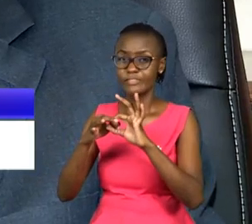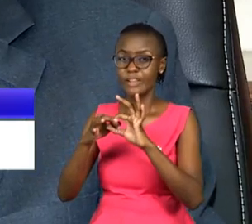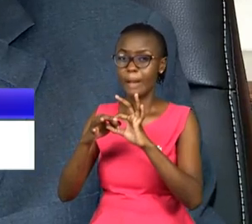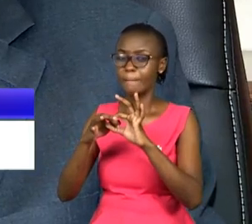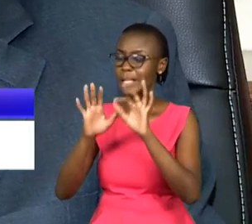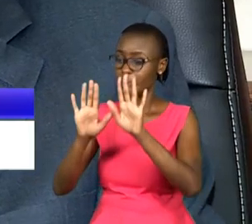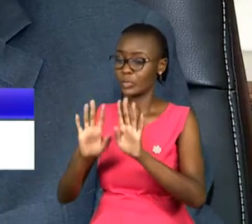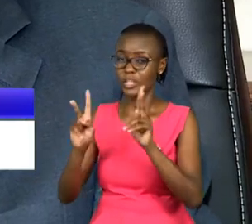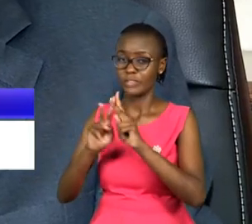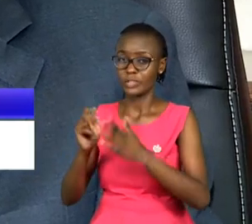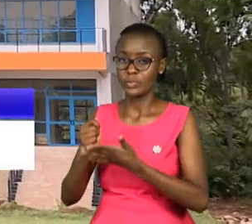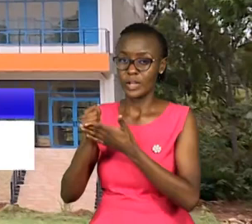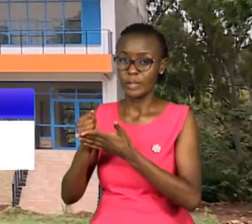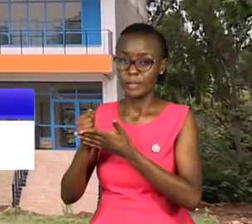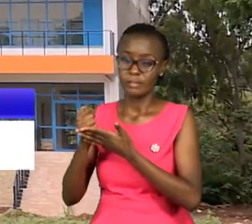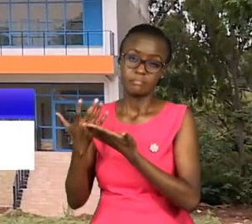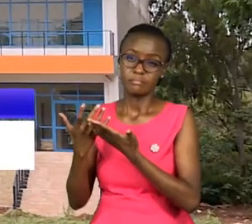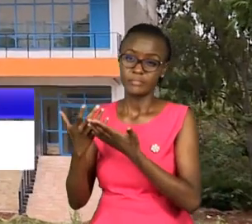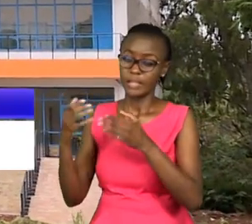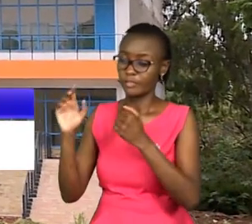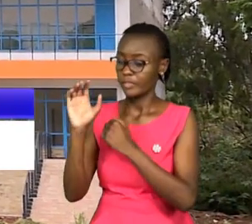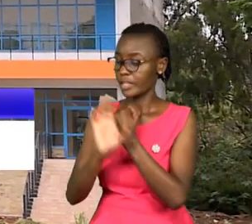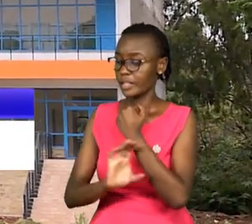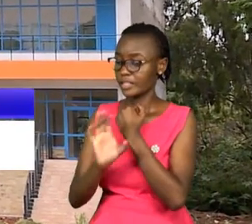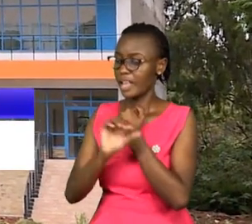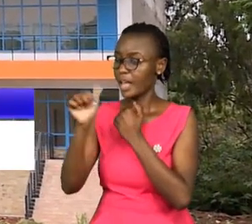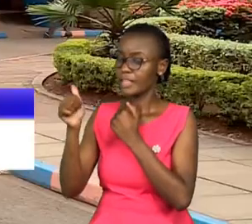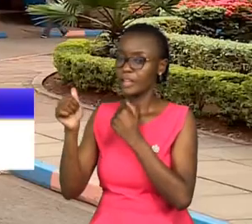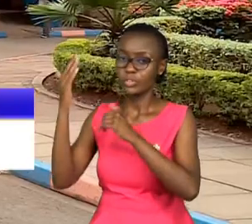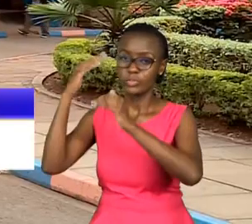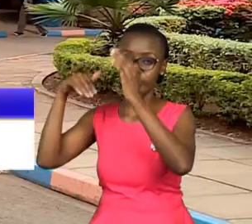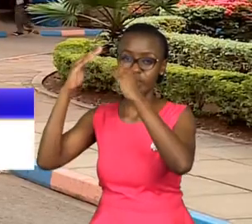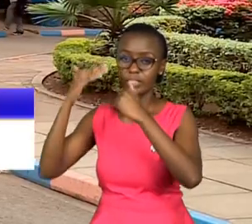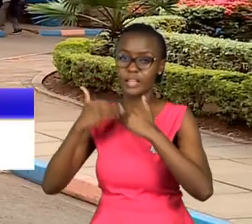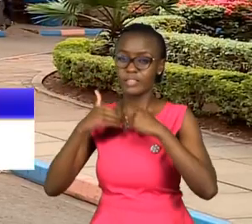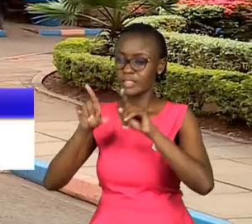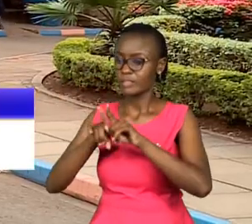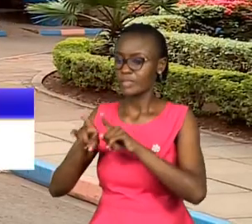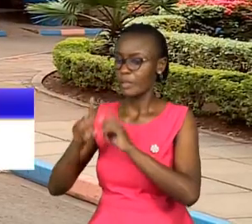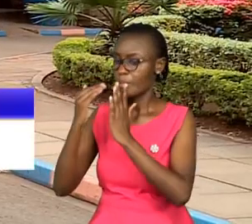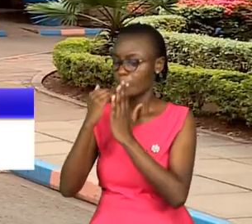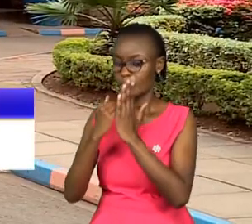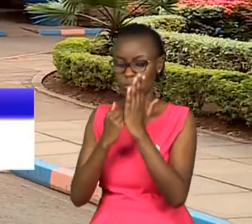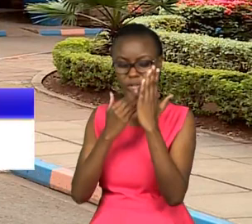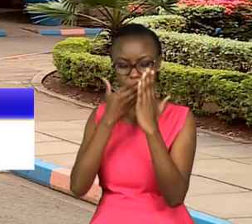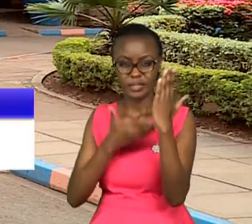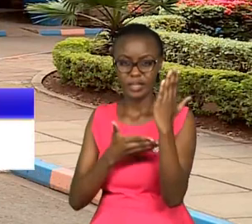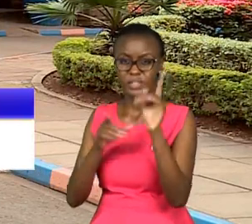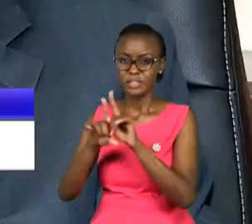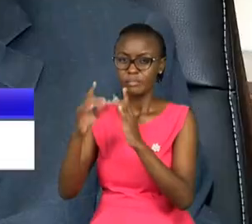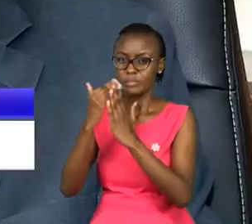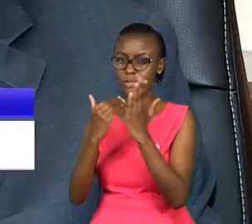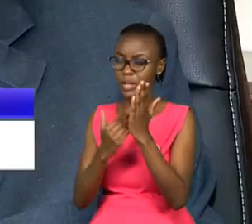that we are able to bring it out. All the other universities have similar programs, and there's too much